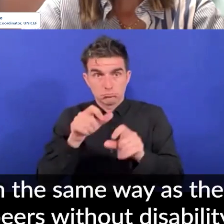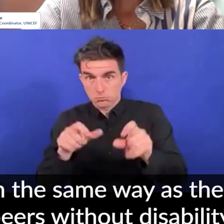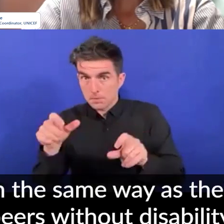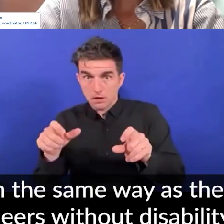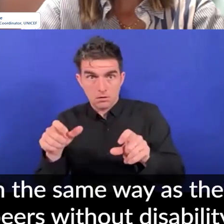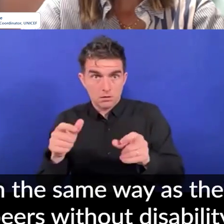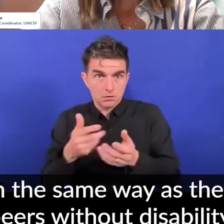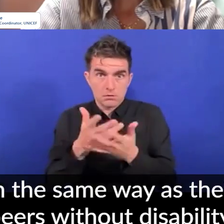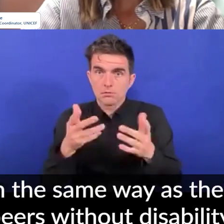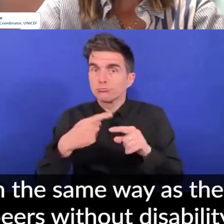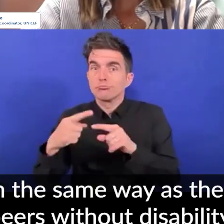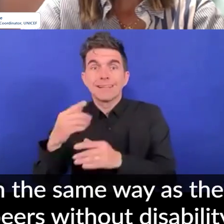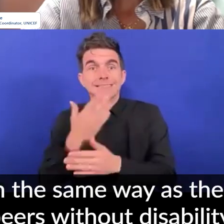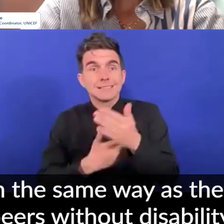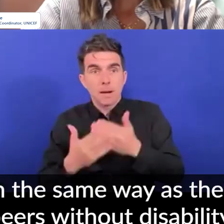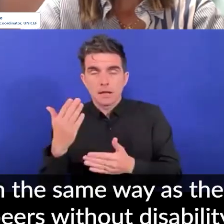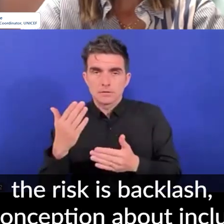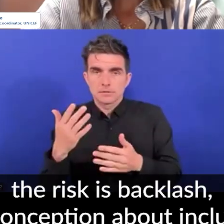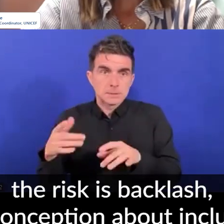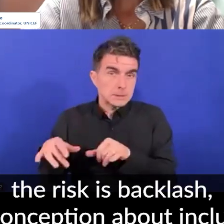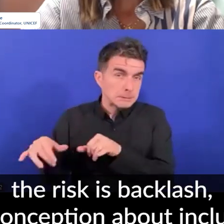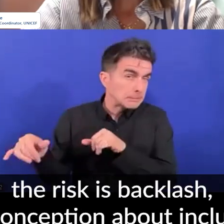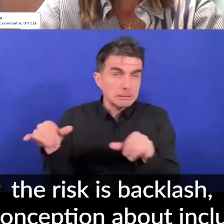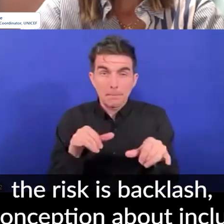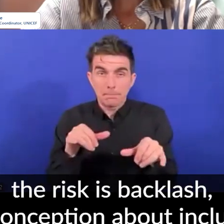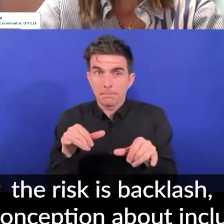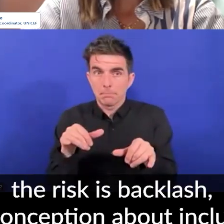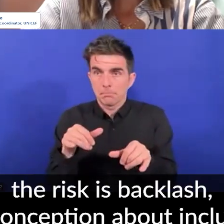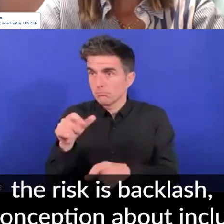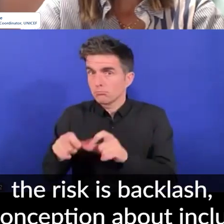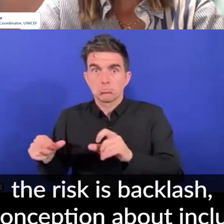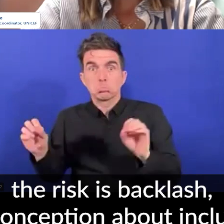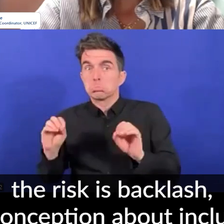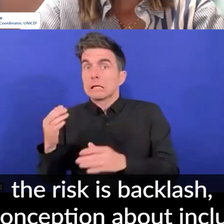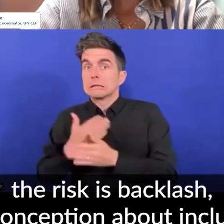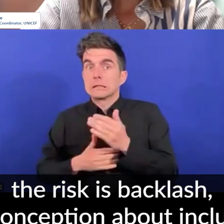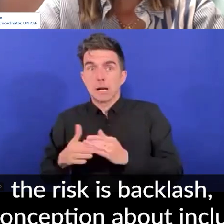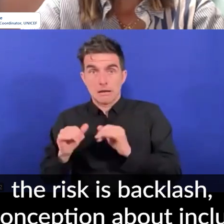same way as their peer without disability, the risk is backlash,